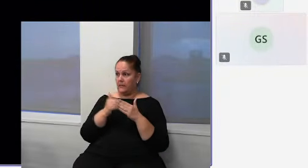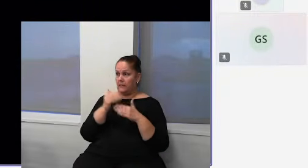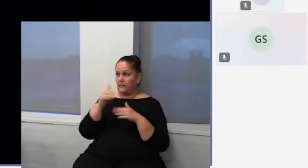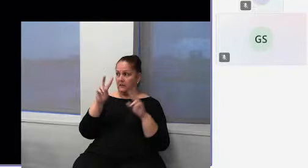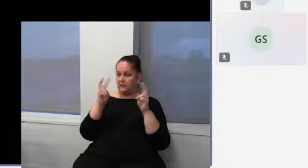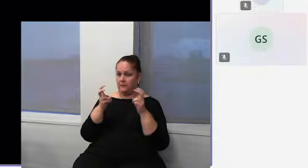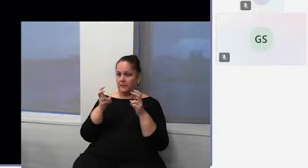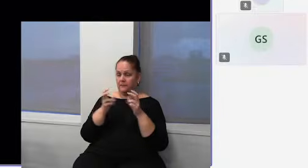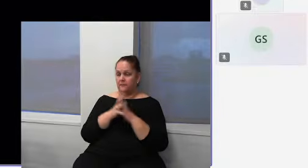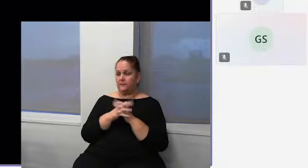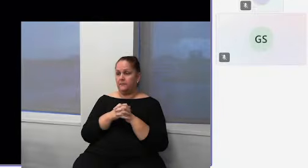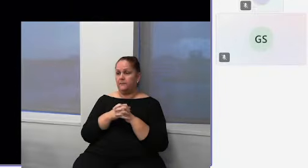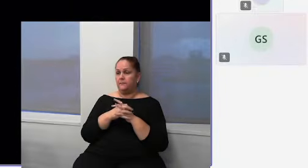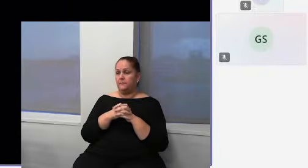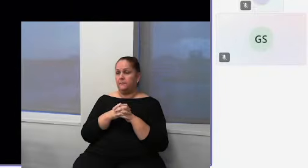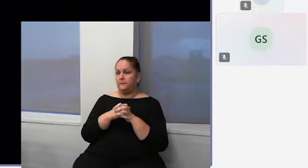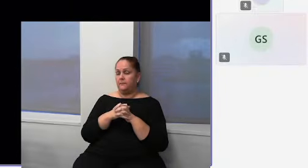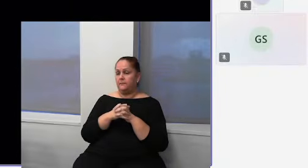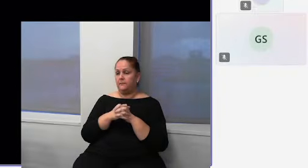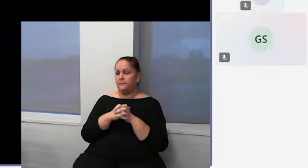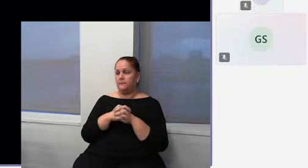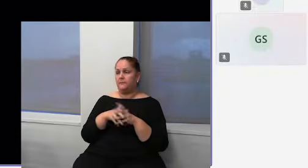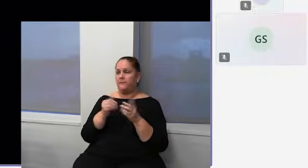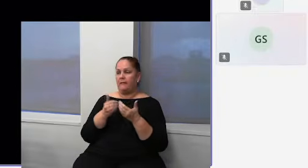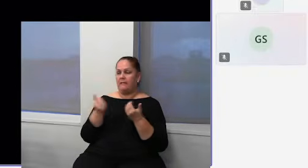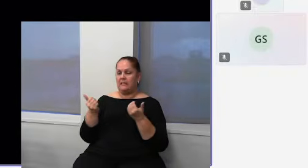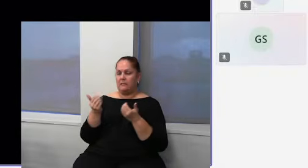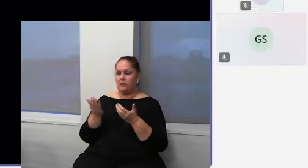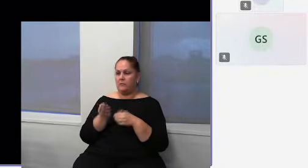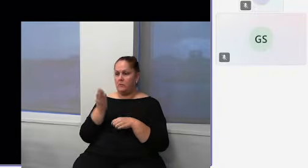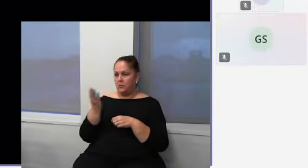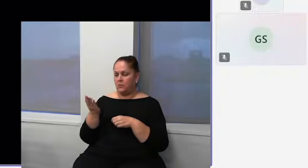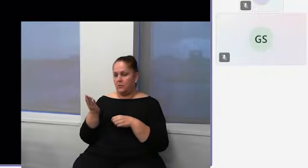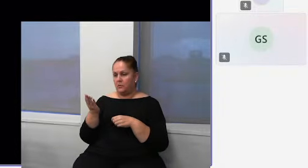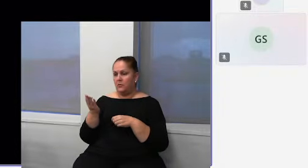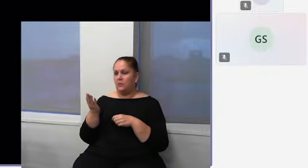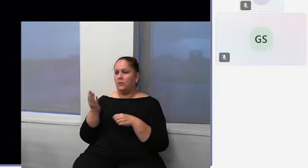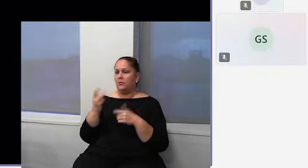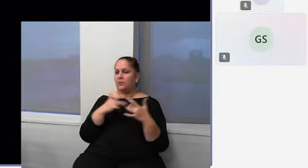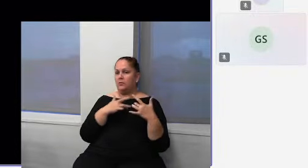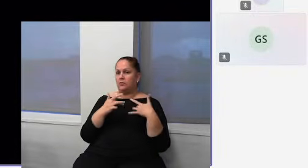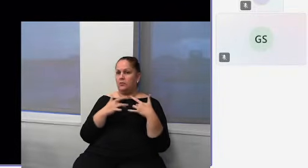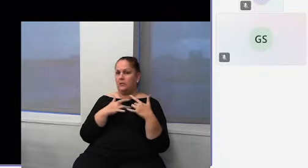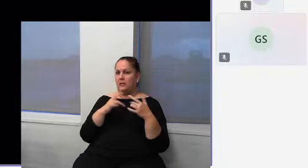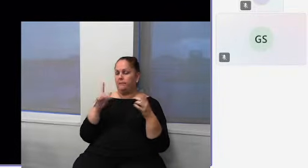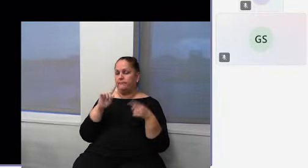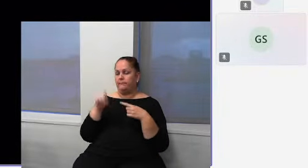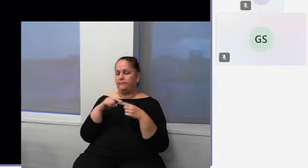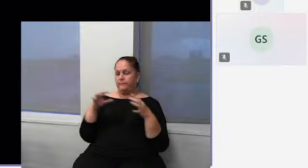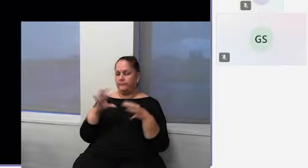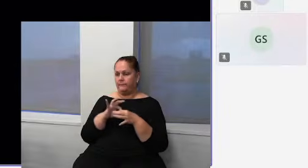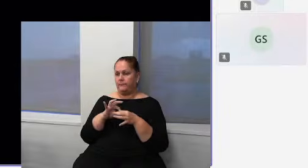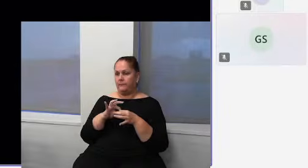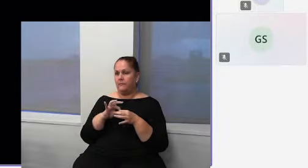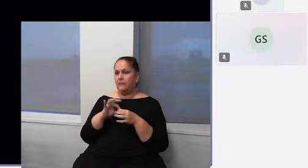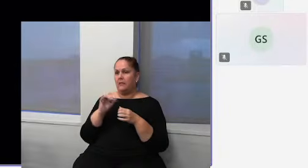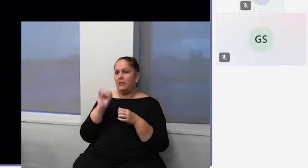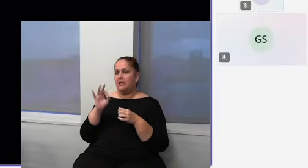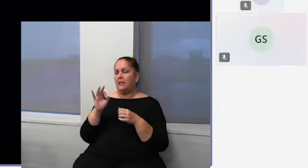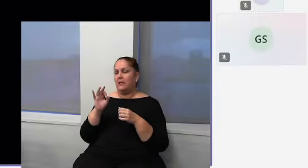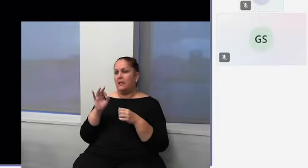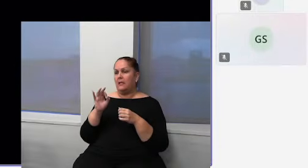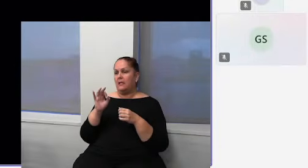Everybody's attention? Next topic. All right, PREPA has a separate motion concerning whether it would have,